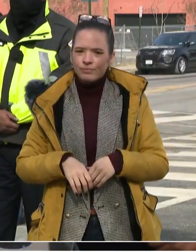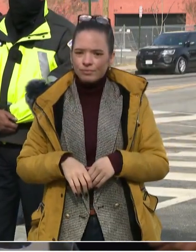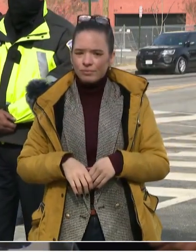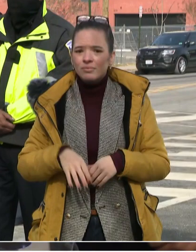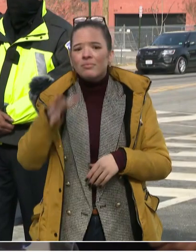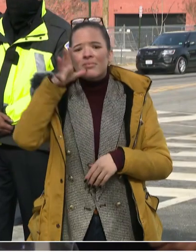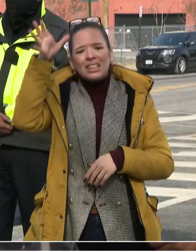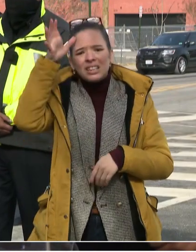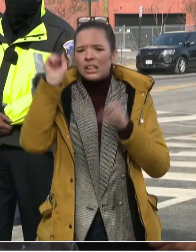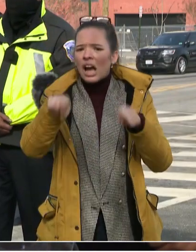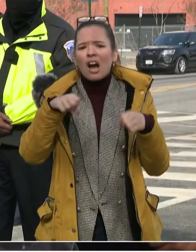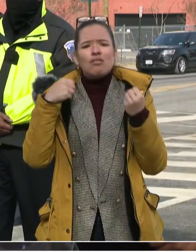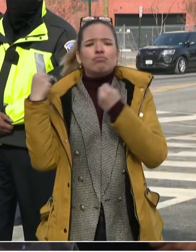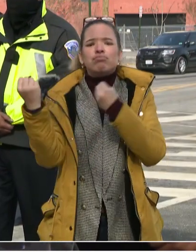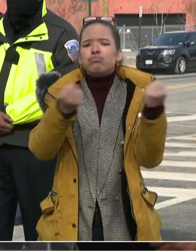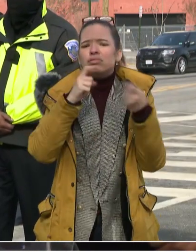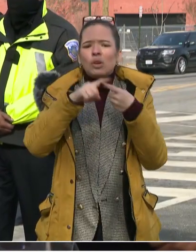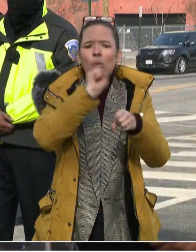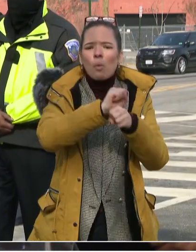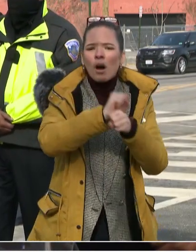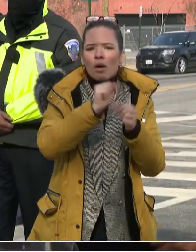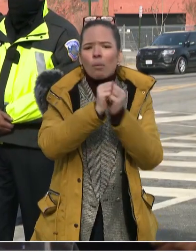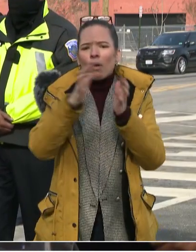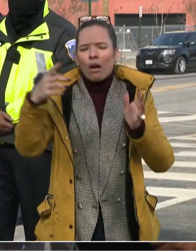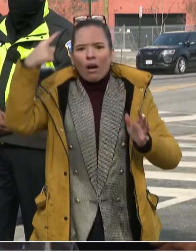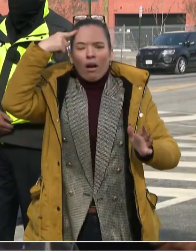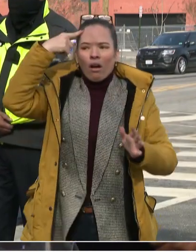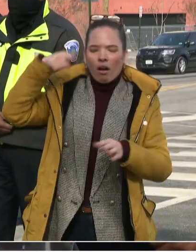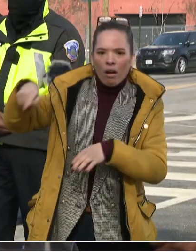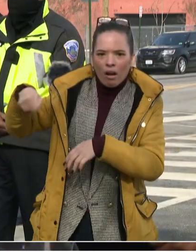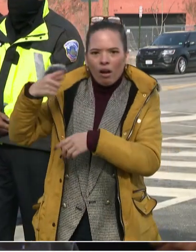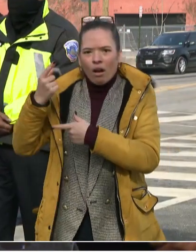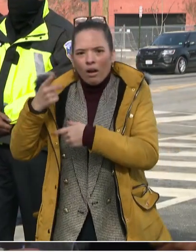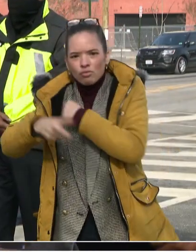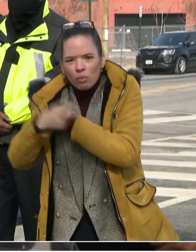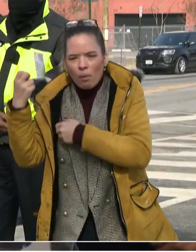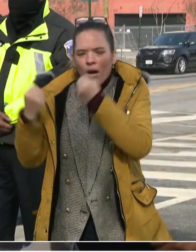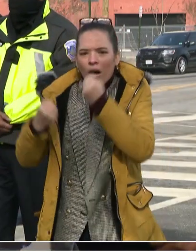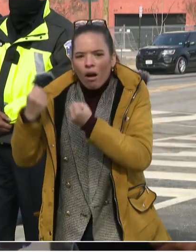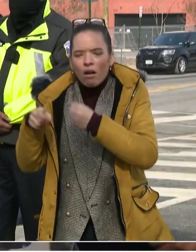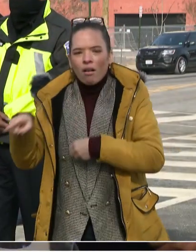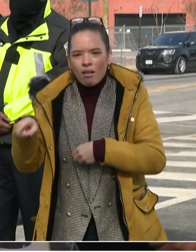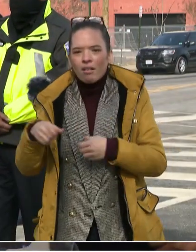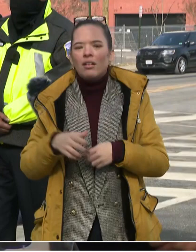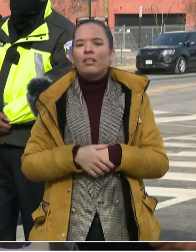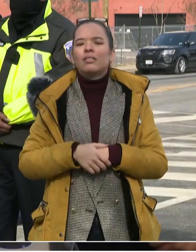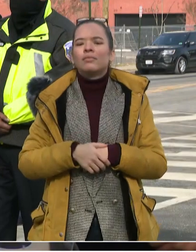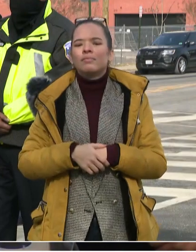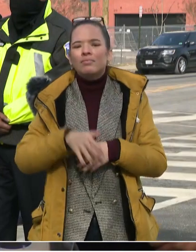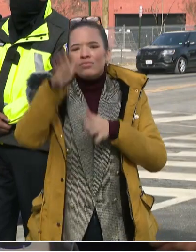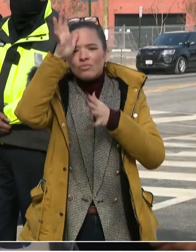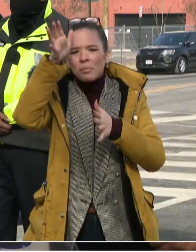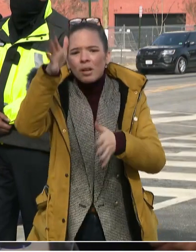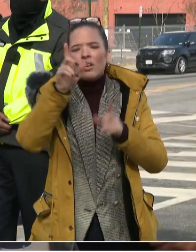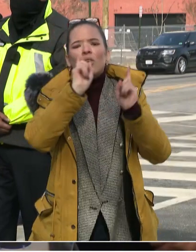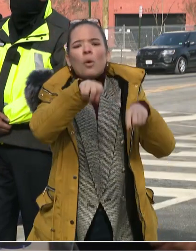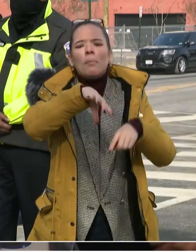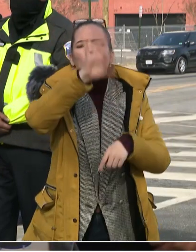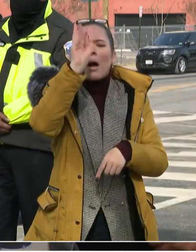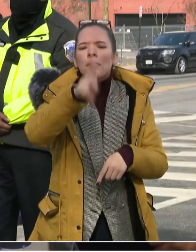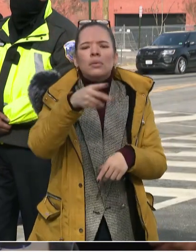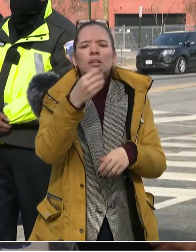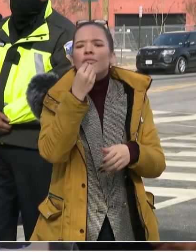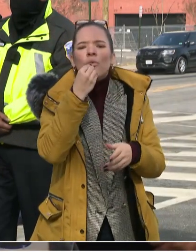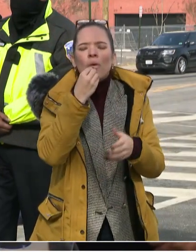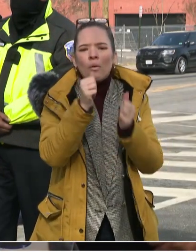without worrying about having their car stolen. These children's grandparents should be able to pick up food without fearing for their lives. No